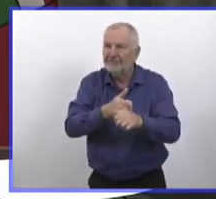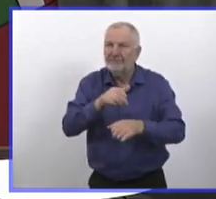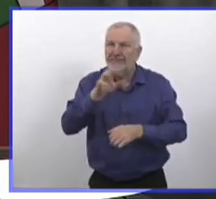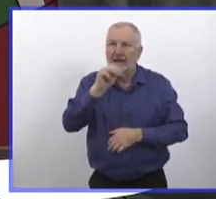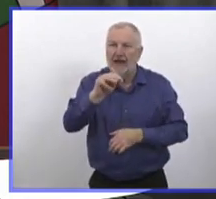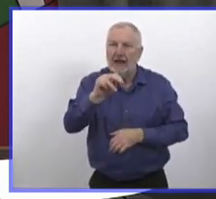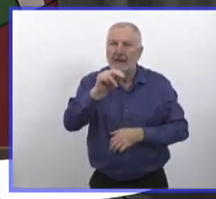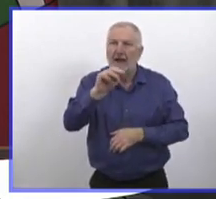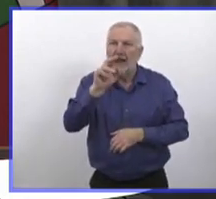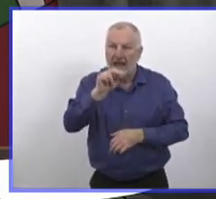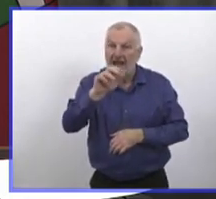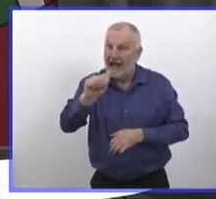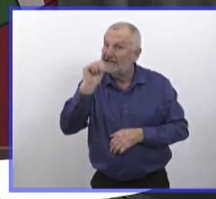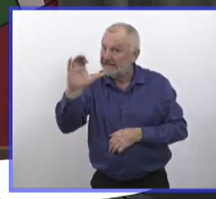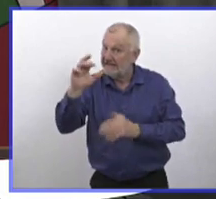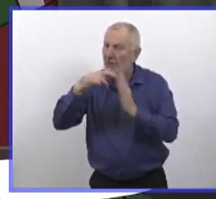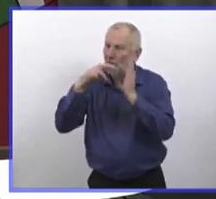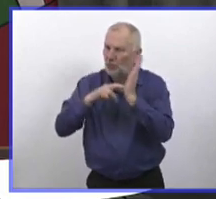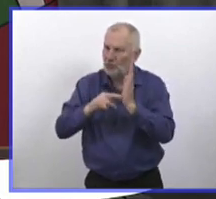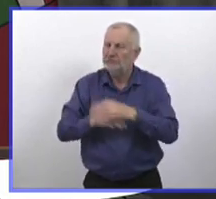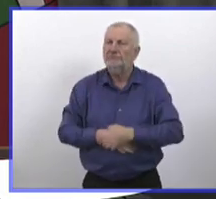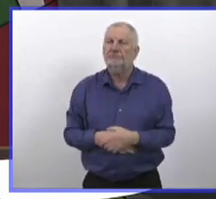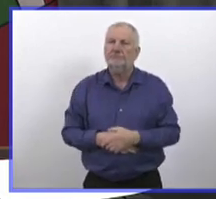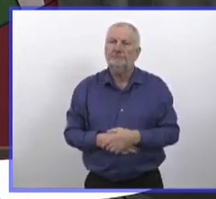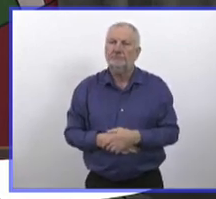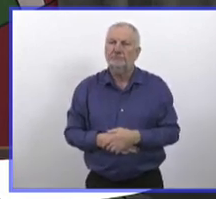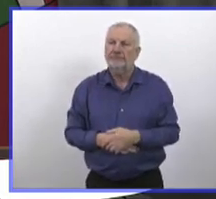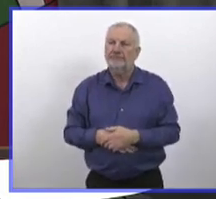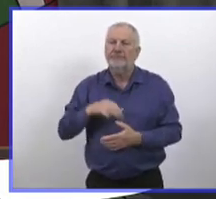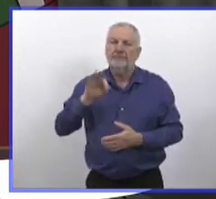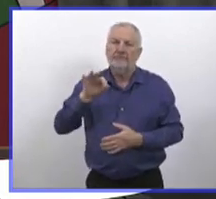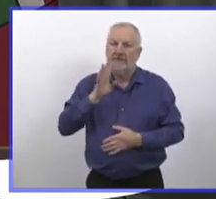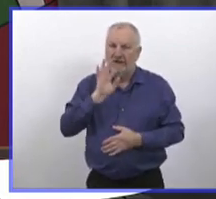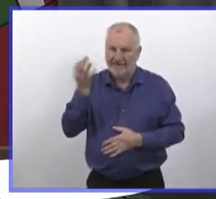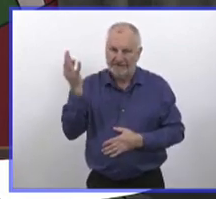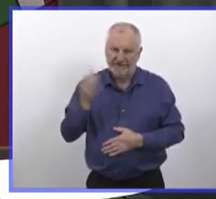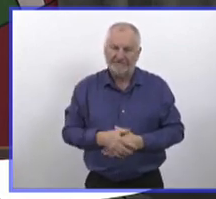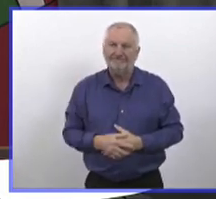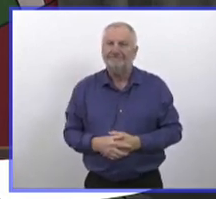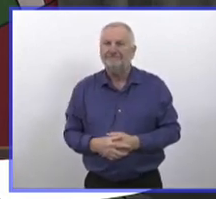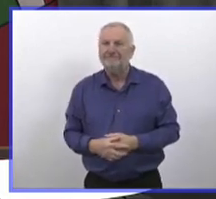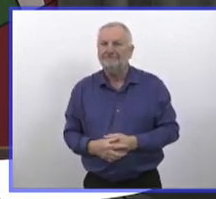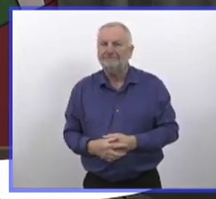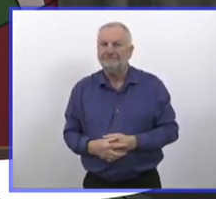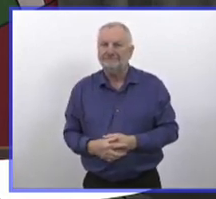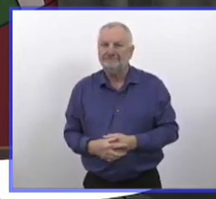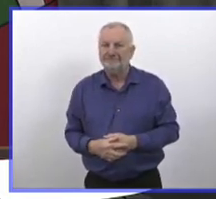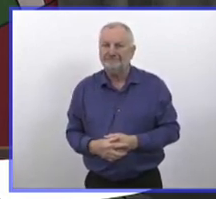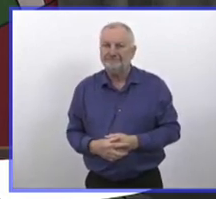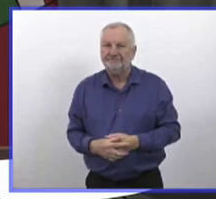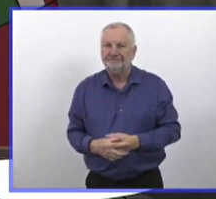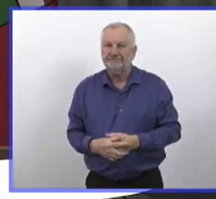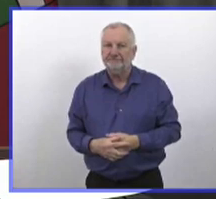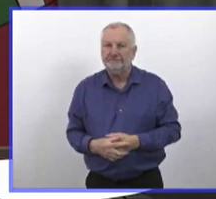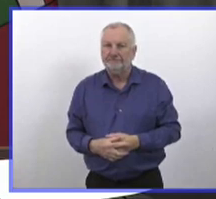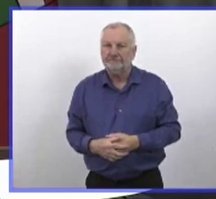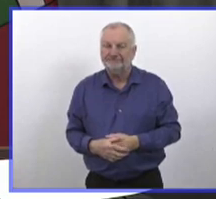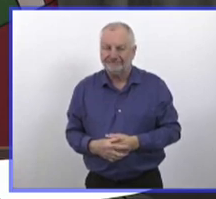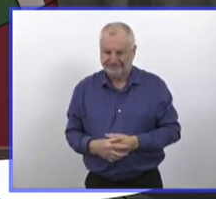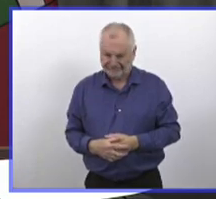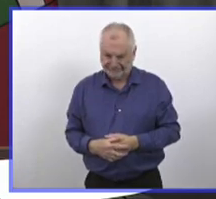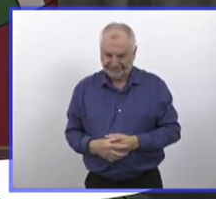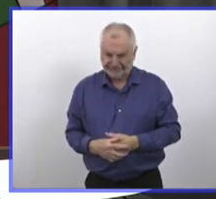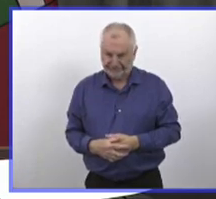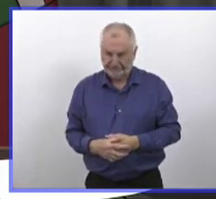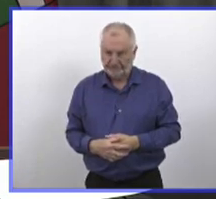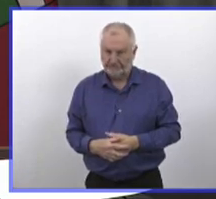de santé qui augmentent considérablement le risque de souffrir d'une forme grave de la